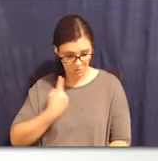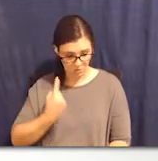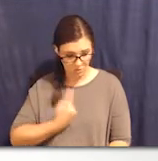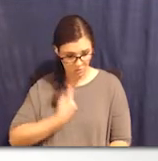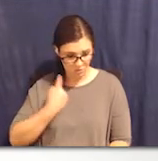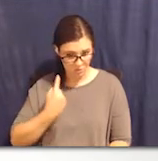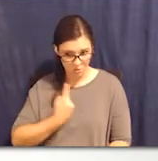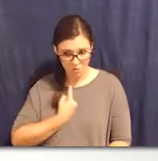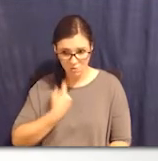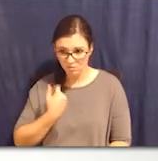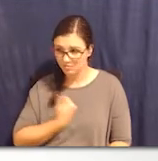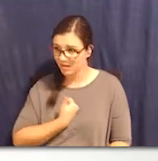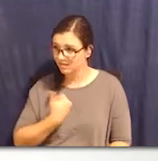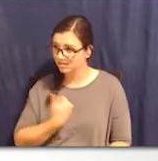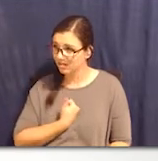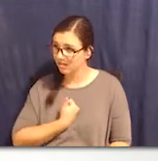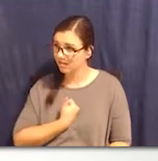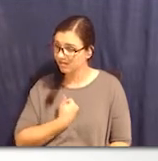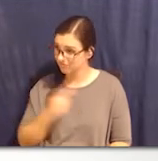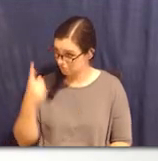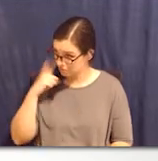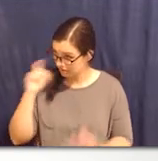myself? All by